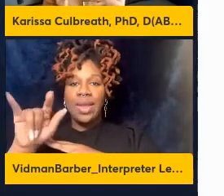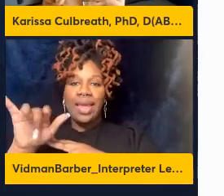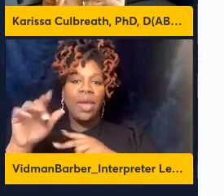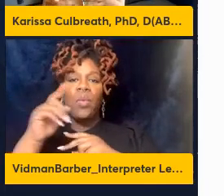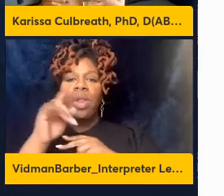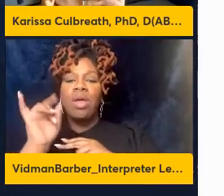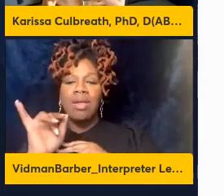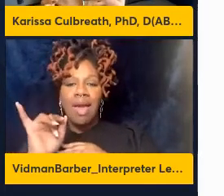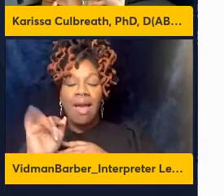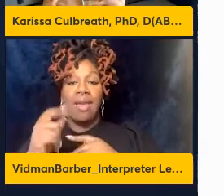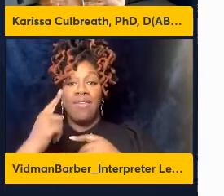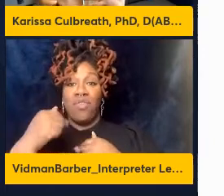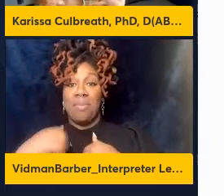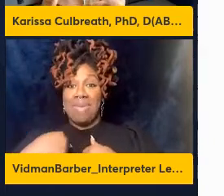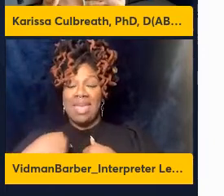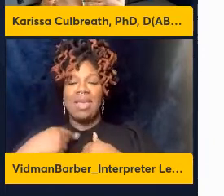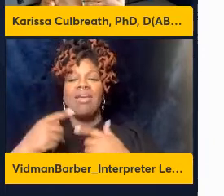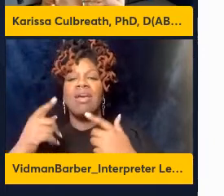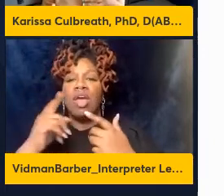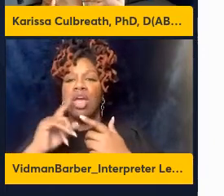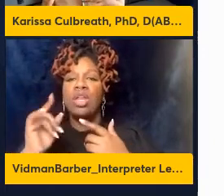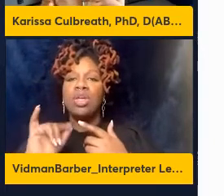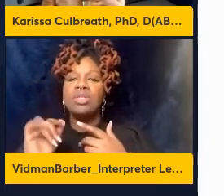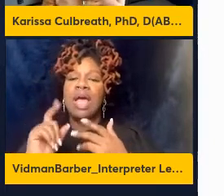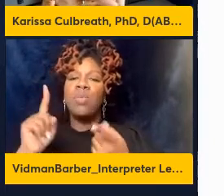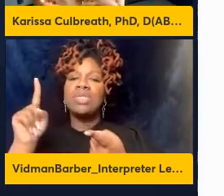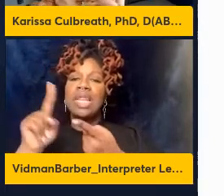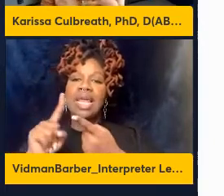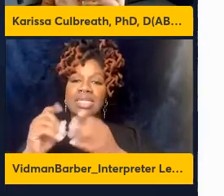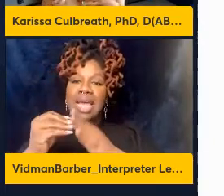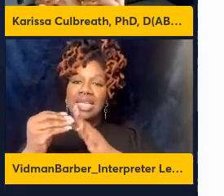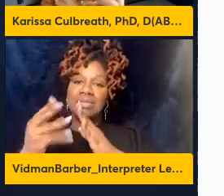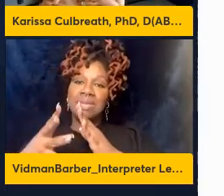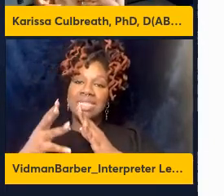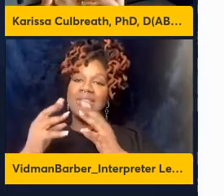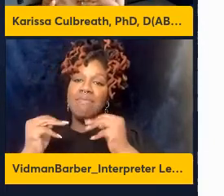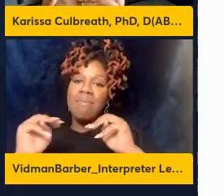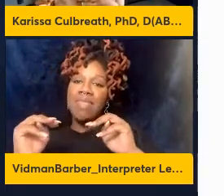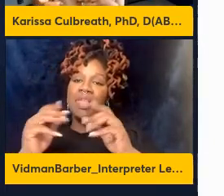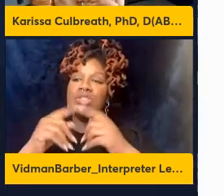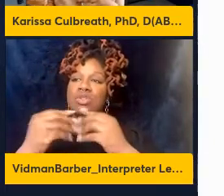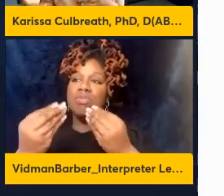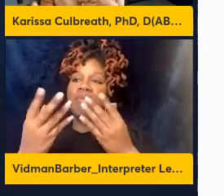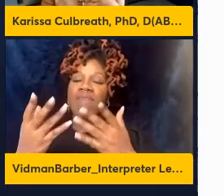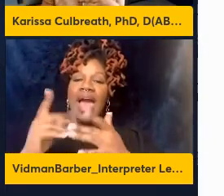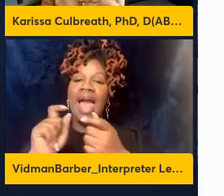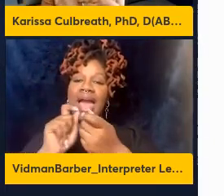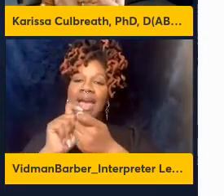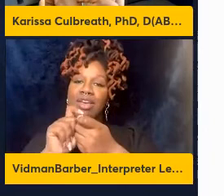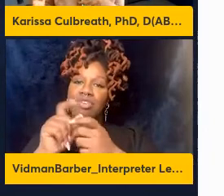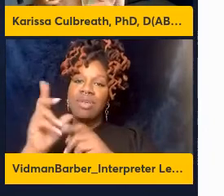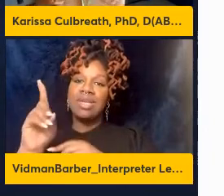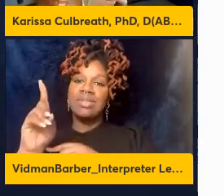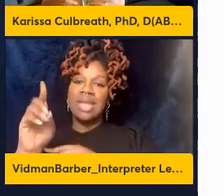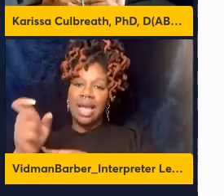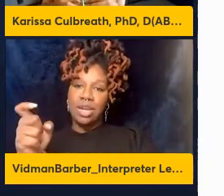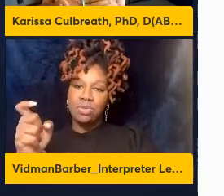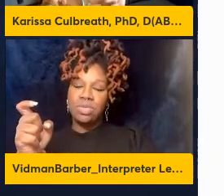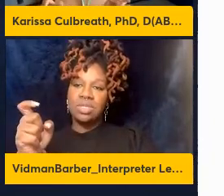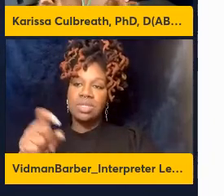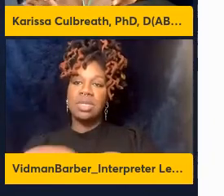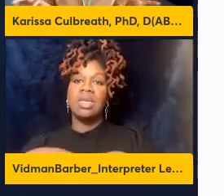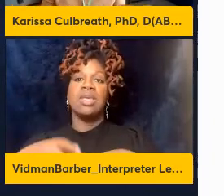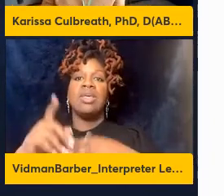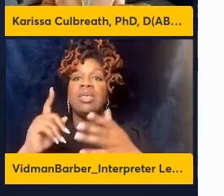is thinking about what are less expensive methods to be able to provide accurate diagnosis. What is